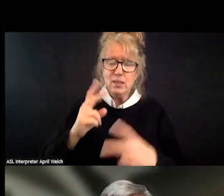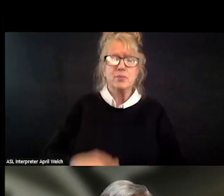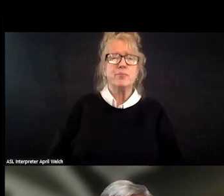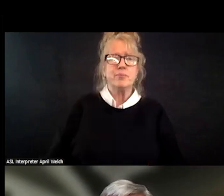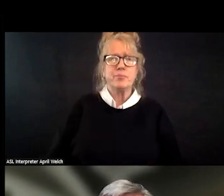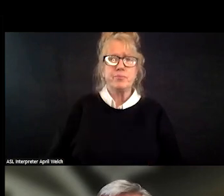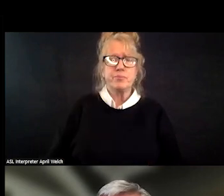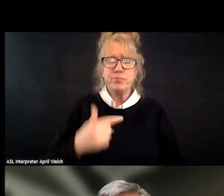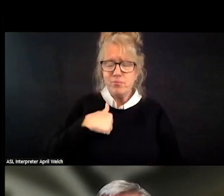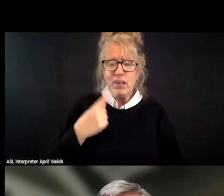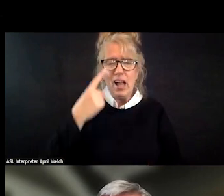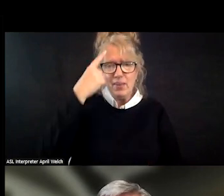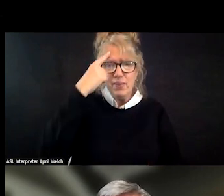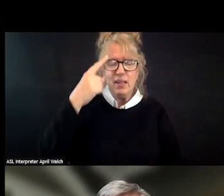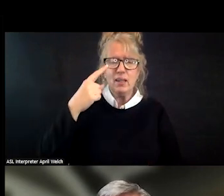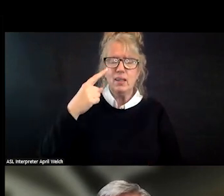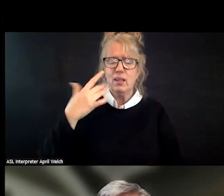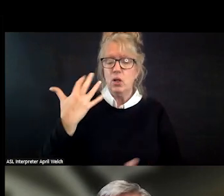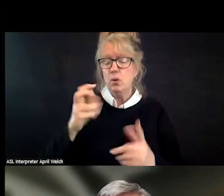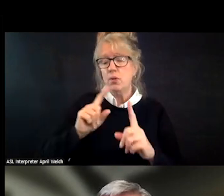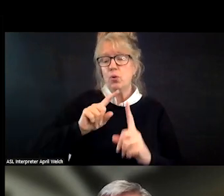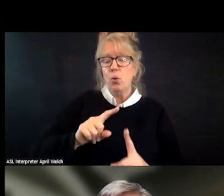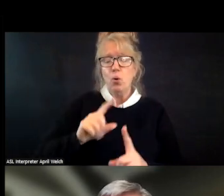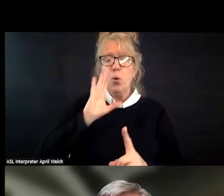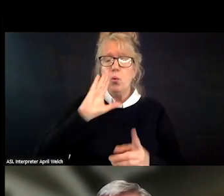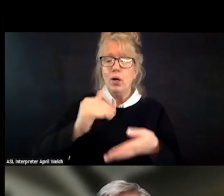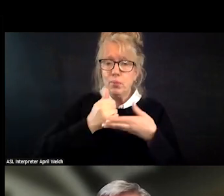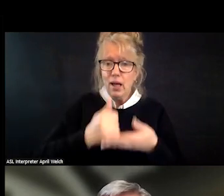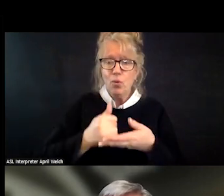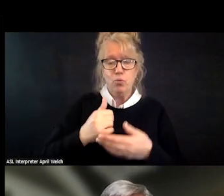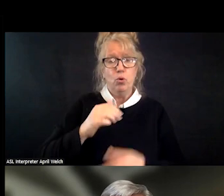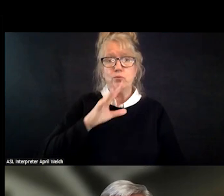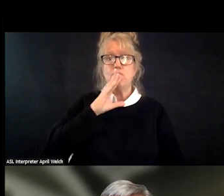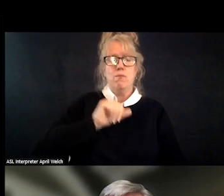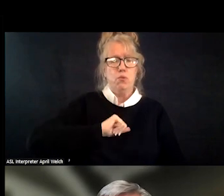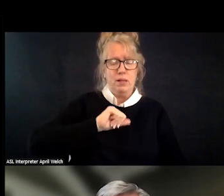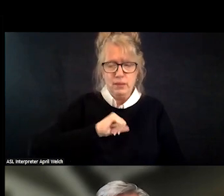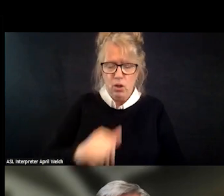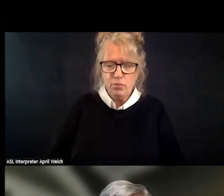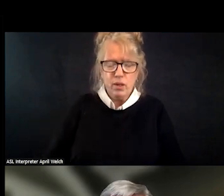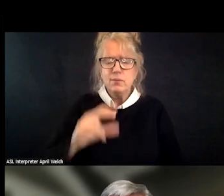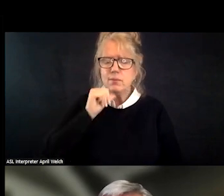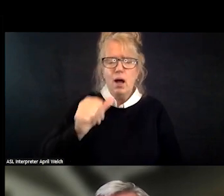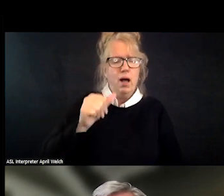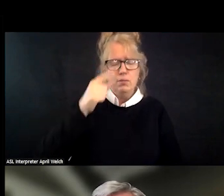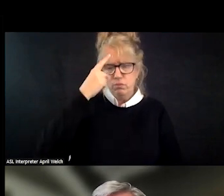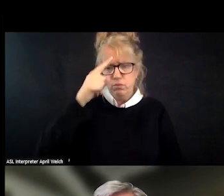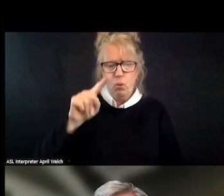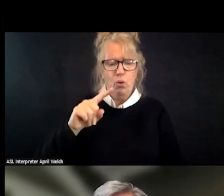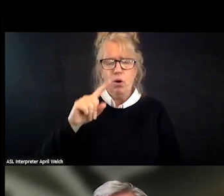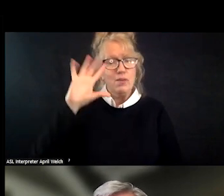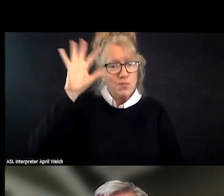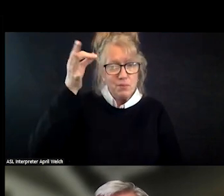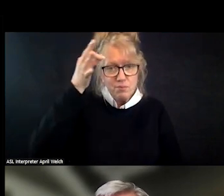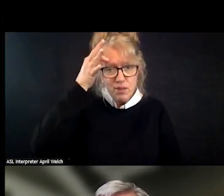ultimately, I think a goal that would be helpful, speaking just for myself, not for the federal